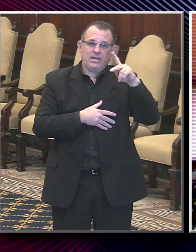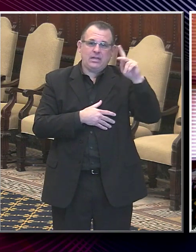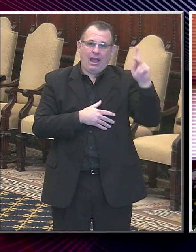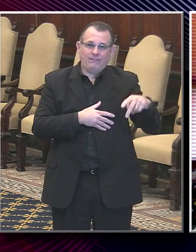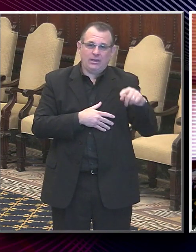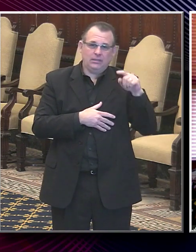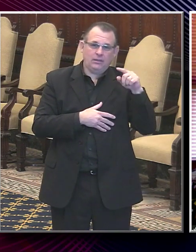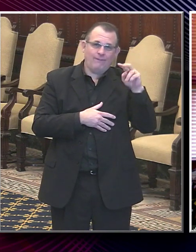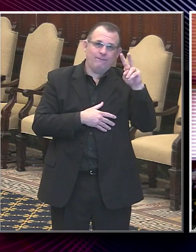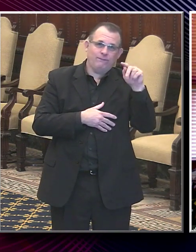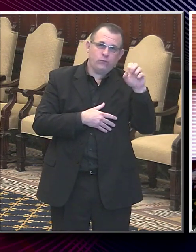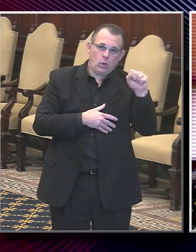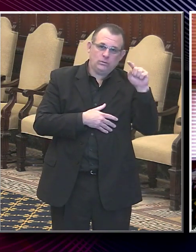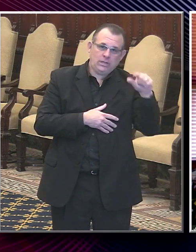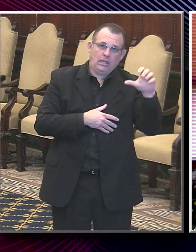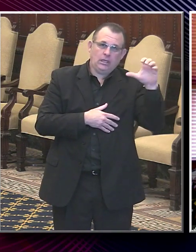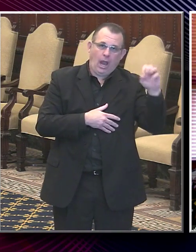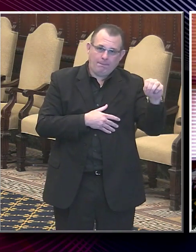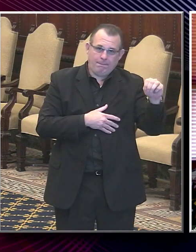apps.philadelphiavotes.com. That's